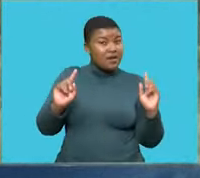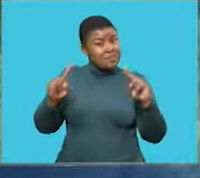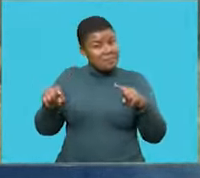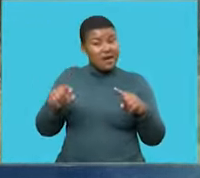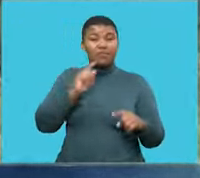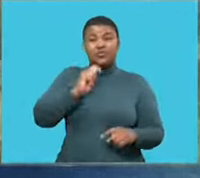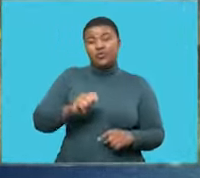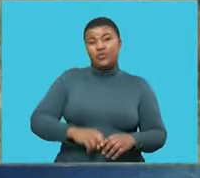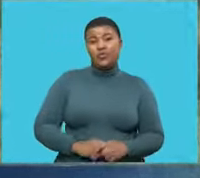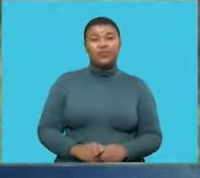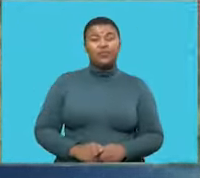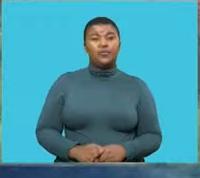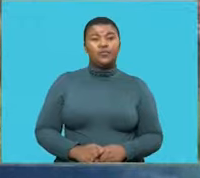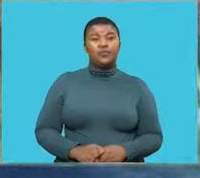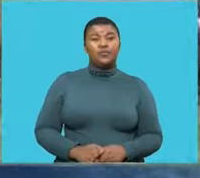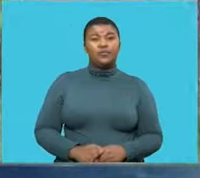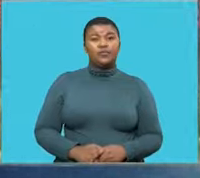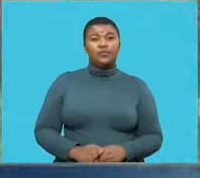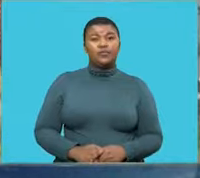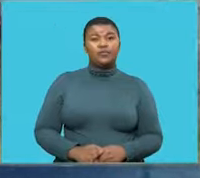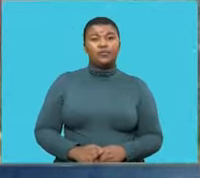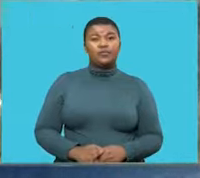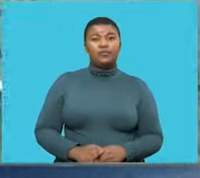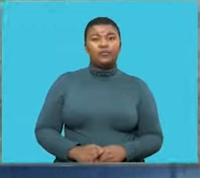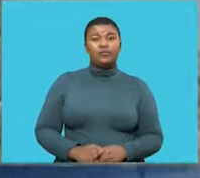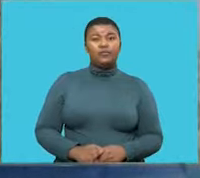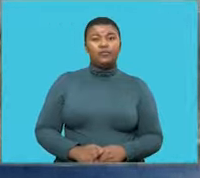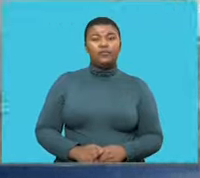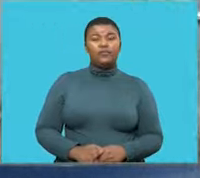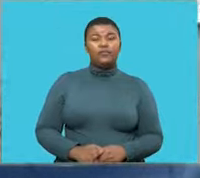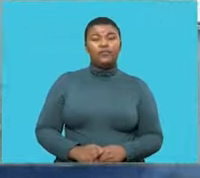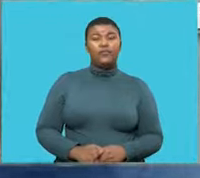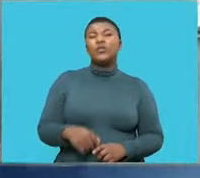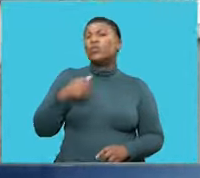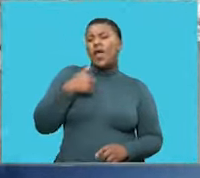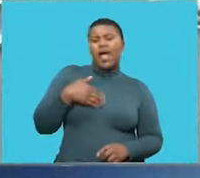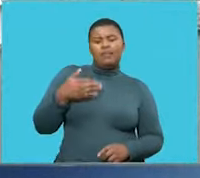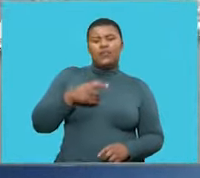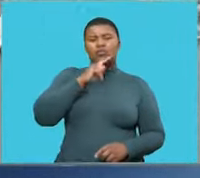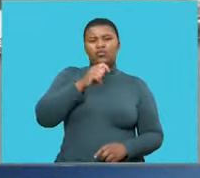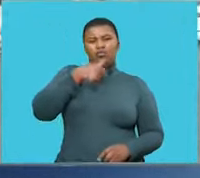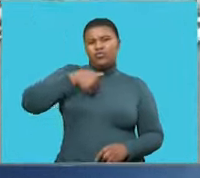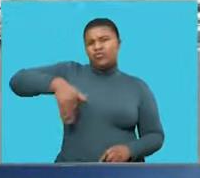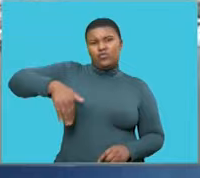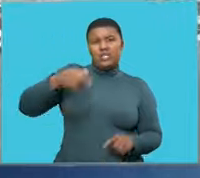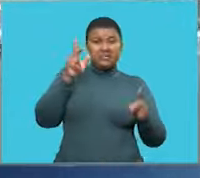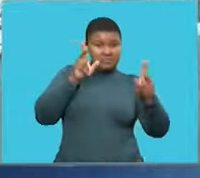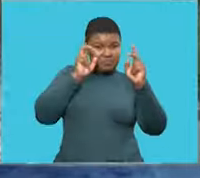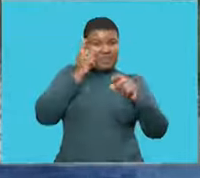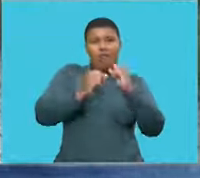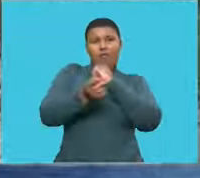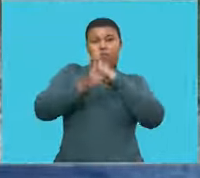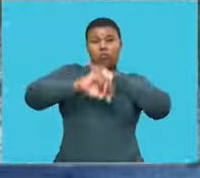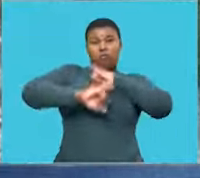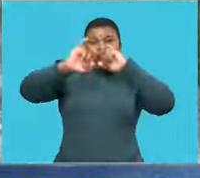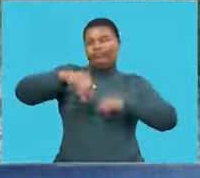lidibaka teko lezeninezi we happy that we have not yet received any major incidents which